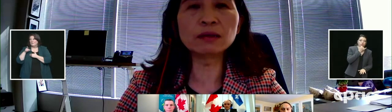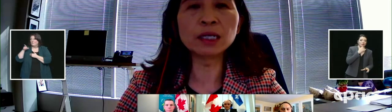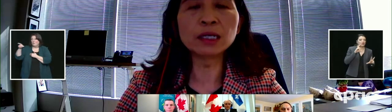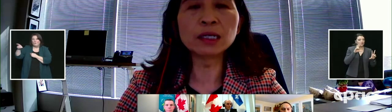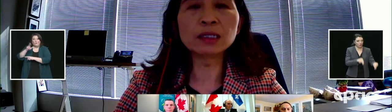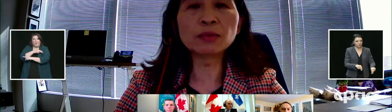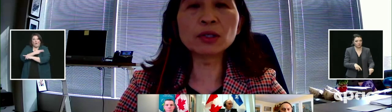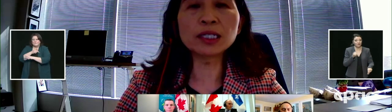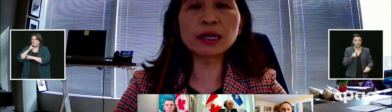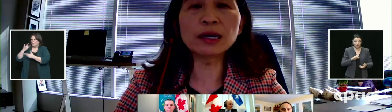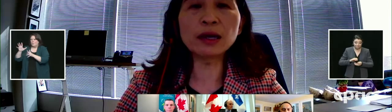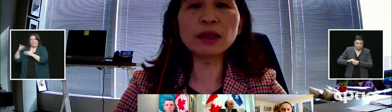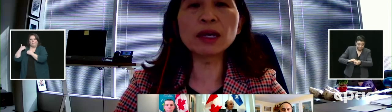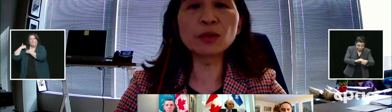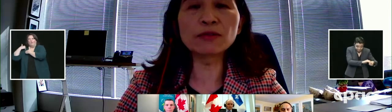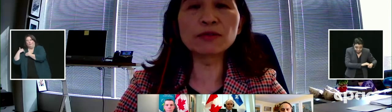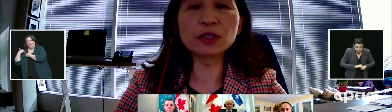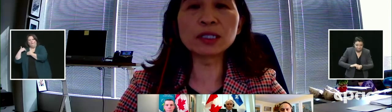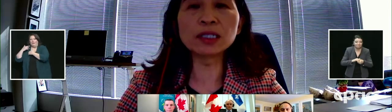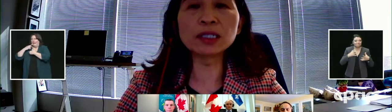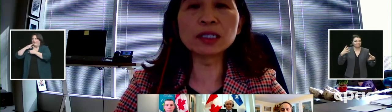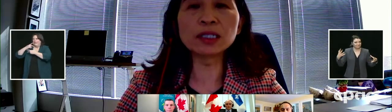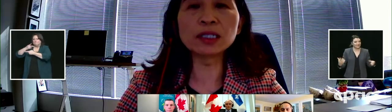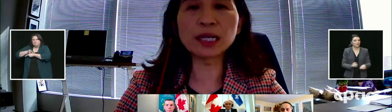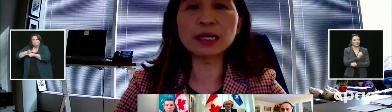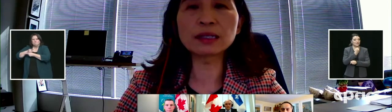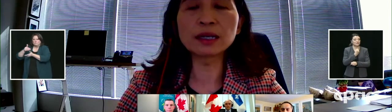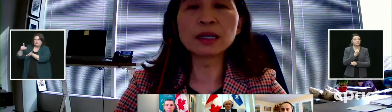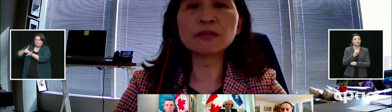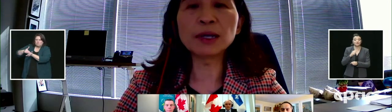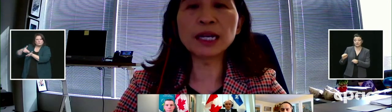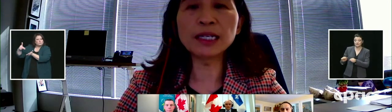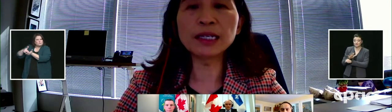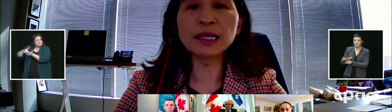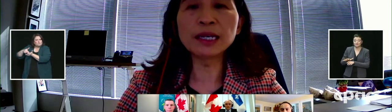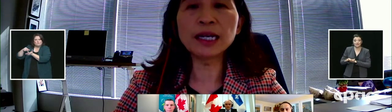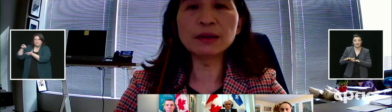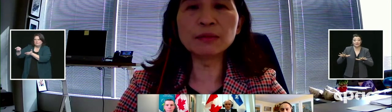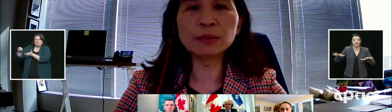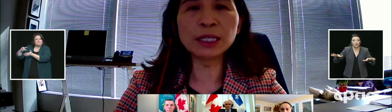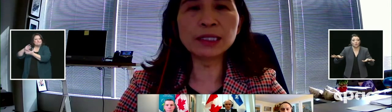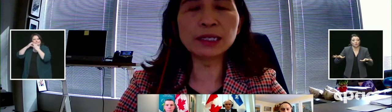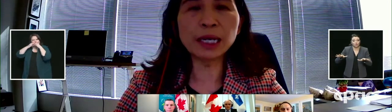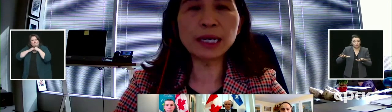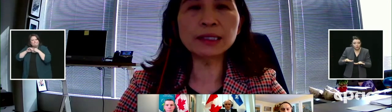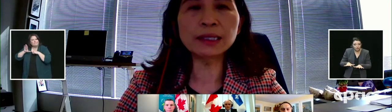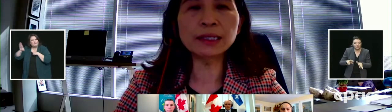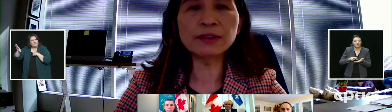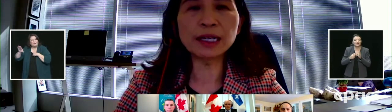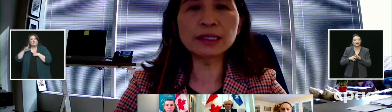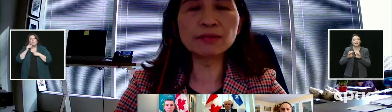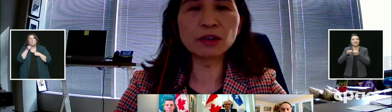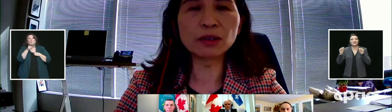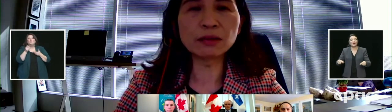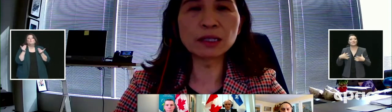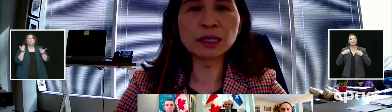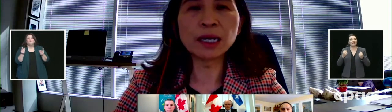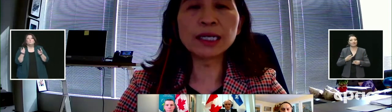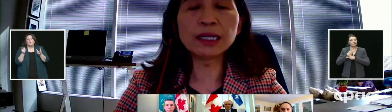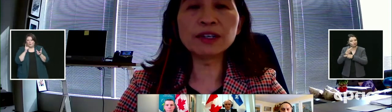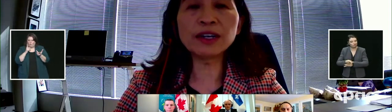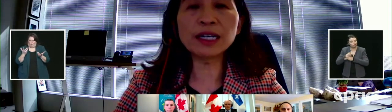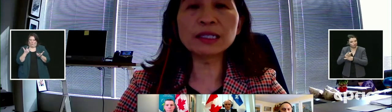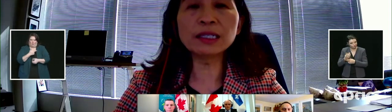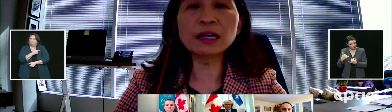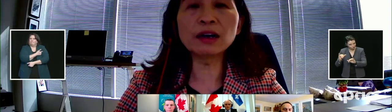system, supporting our healthcare workforce in the difficult task of planning and implementing mass vaccine rollout, and